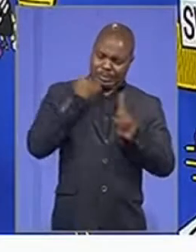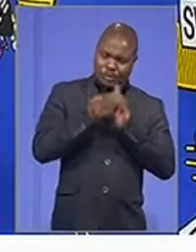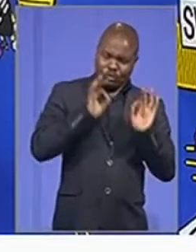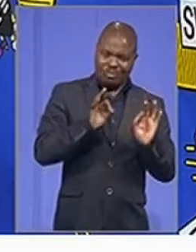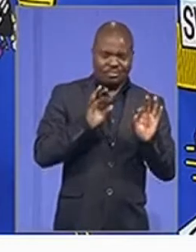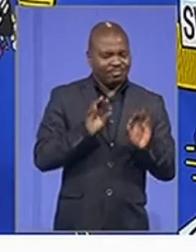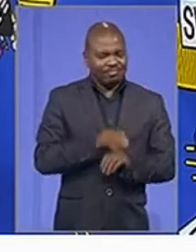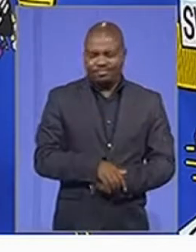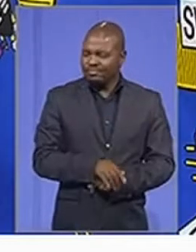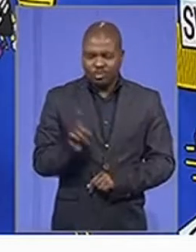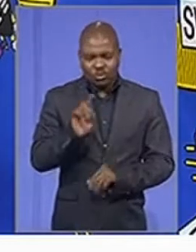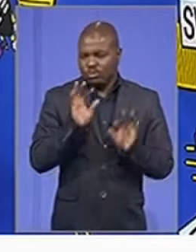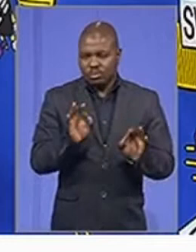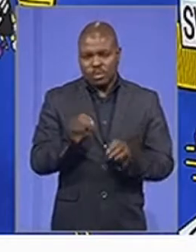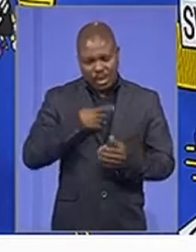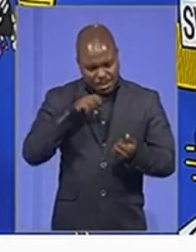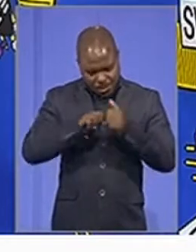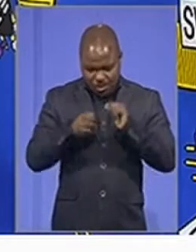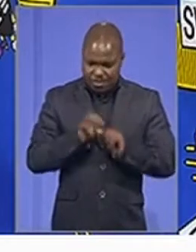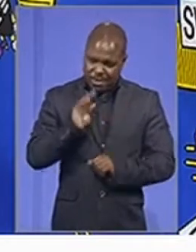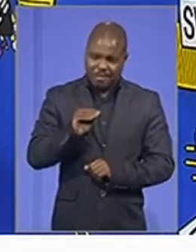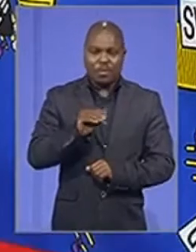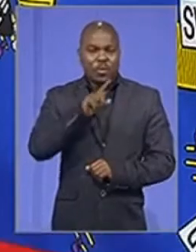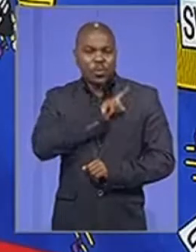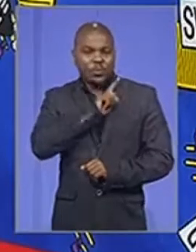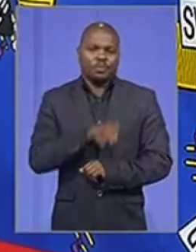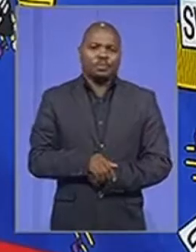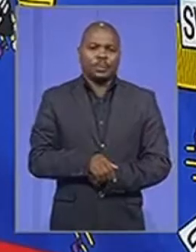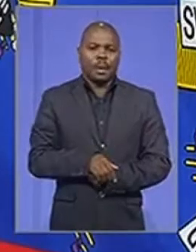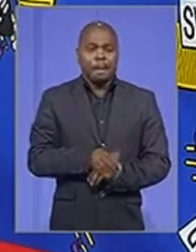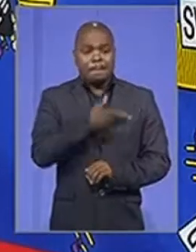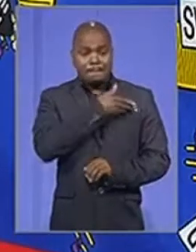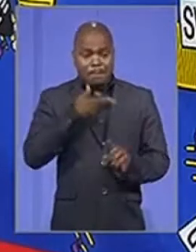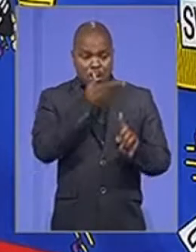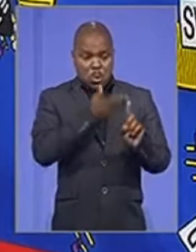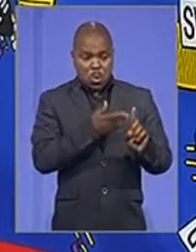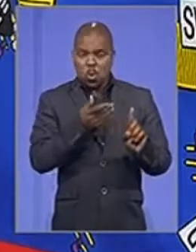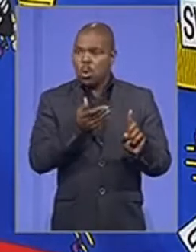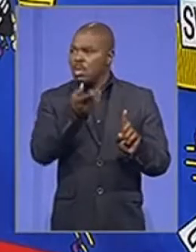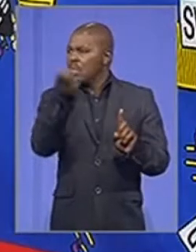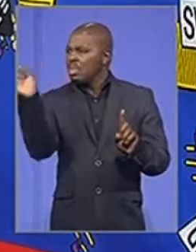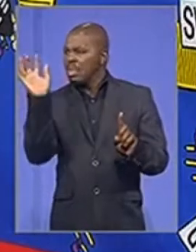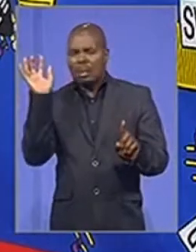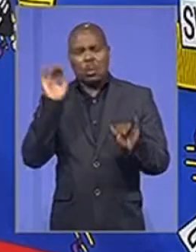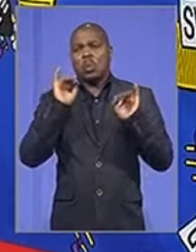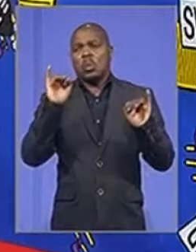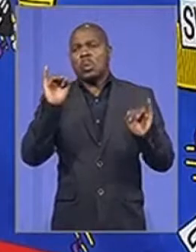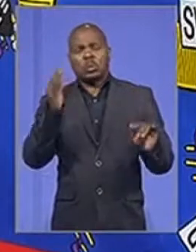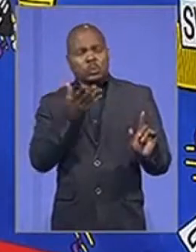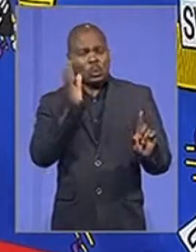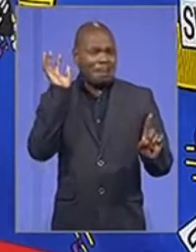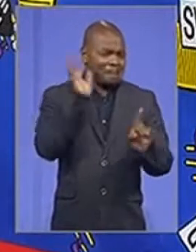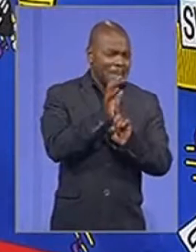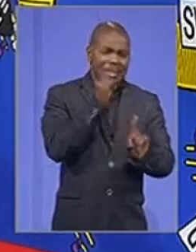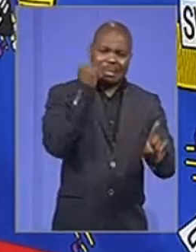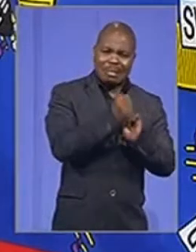lo ke yona bothata bo nna ke na le bona ba gore go tle mme o a tle a bolaiwe ka setlhogo se se kana ke ka